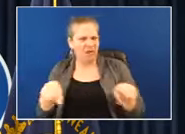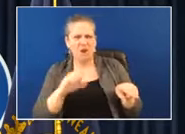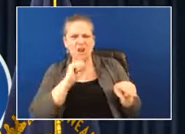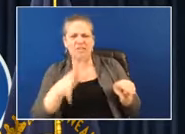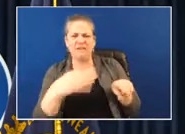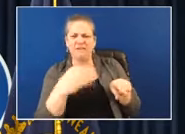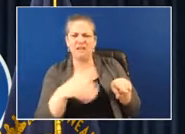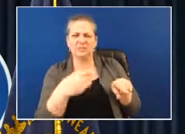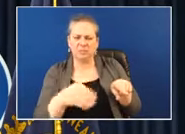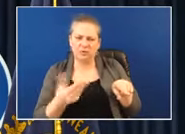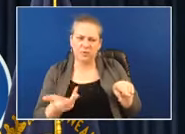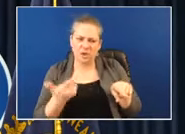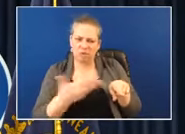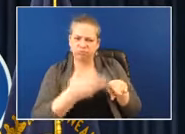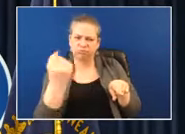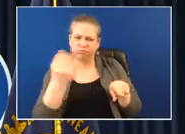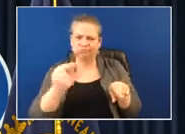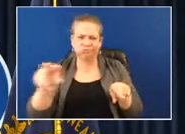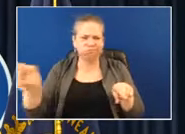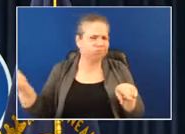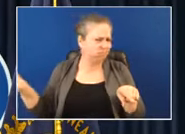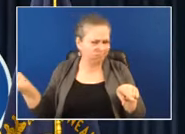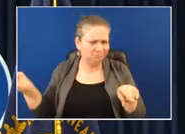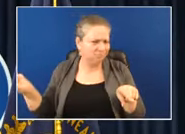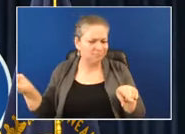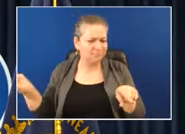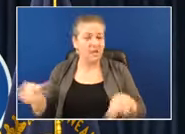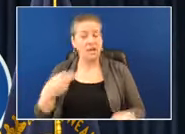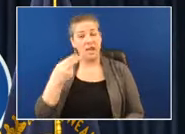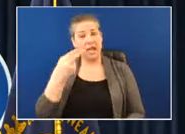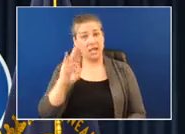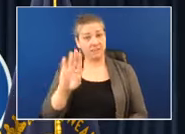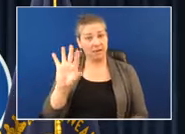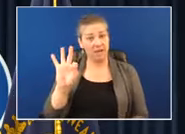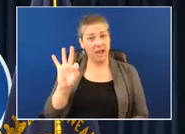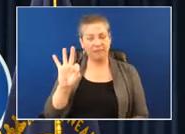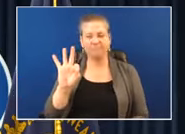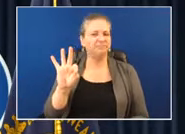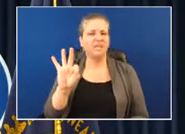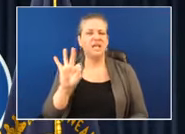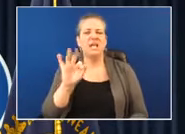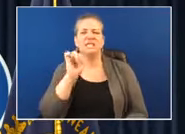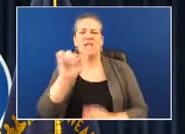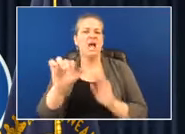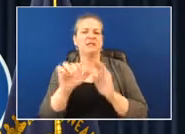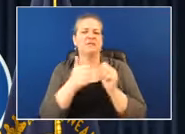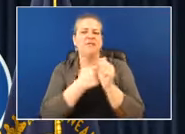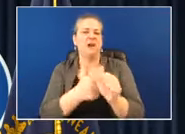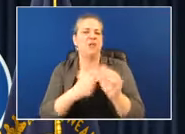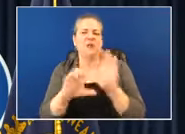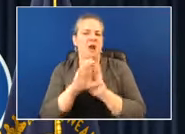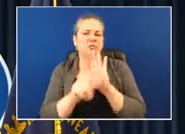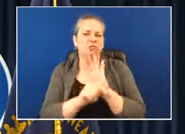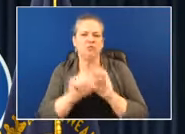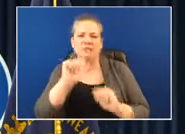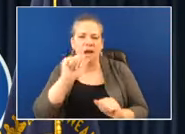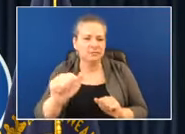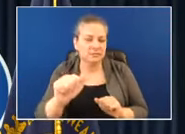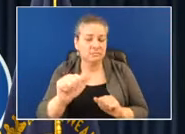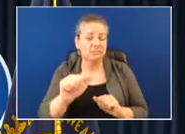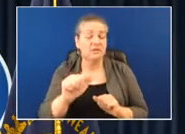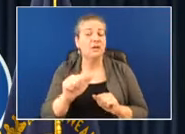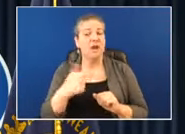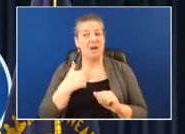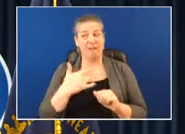job. And House Bill 9 is unconstitutional, and I believe it will be found that way by courts if this veto